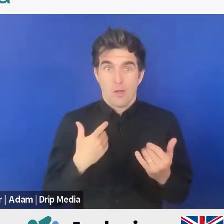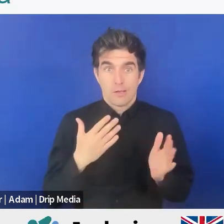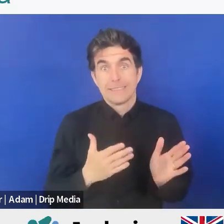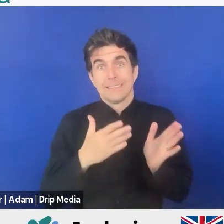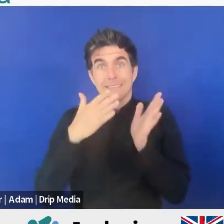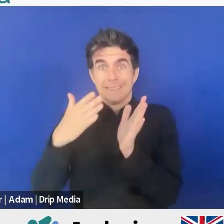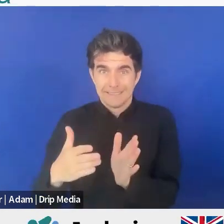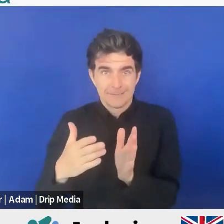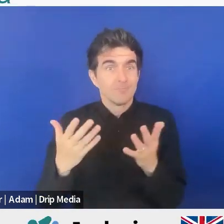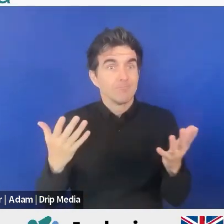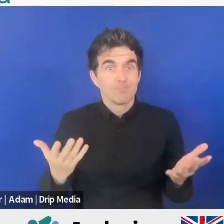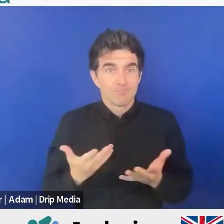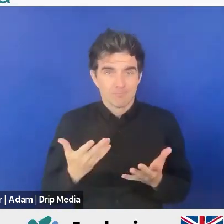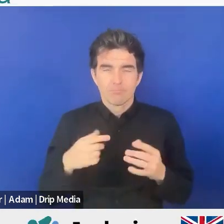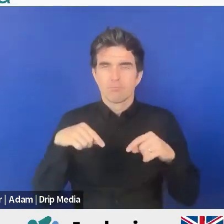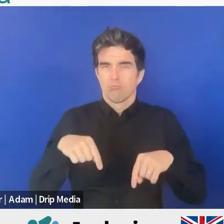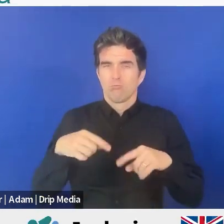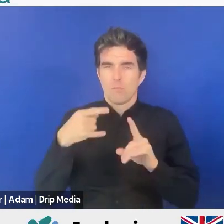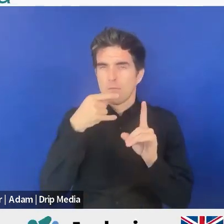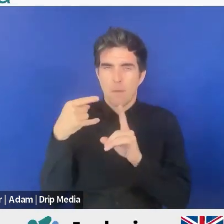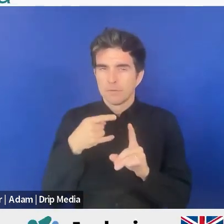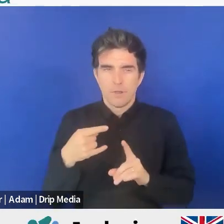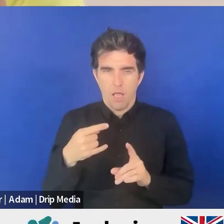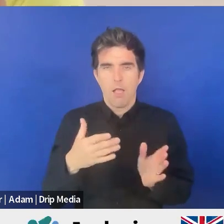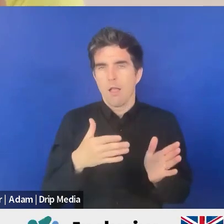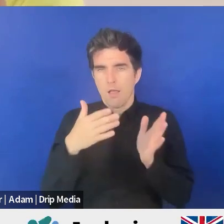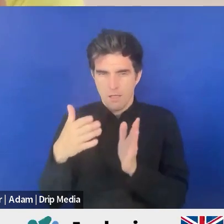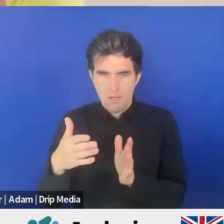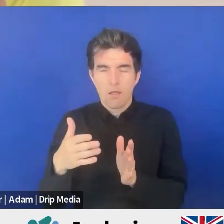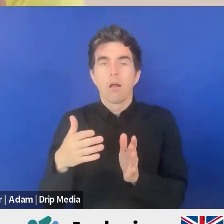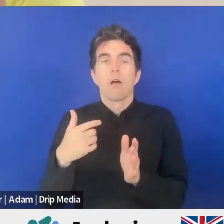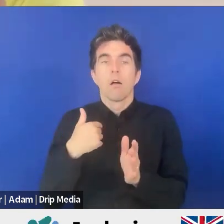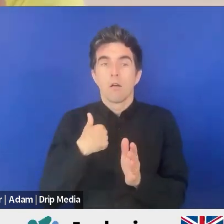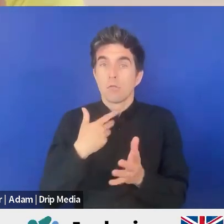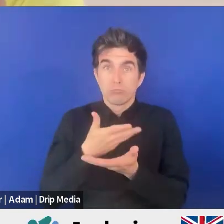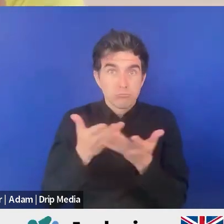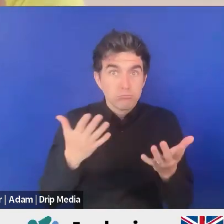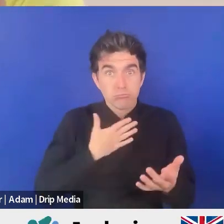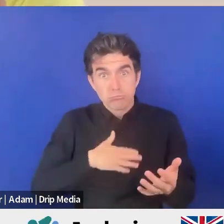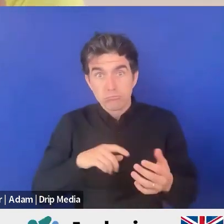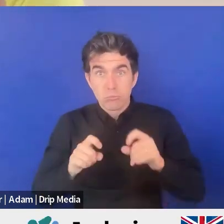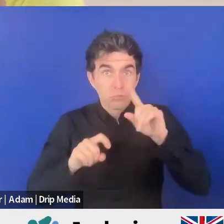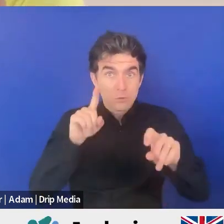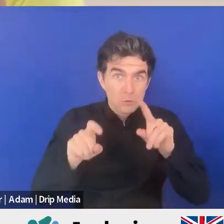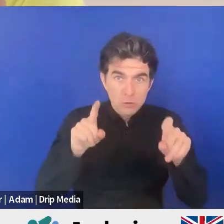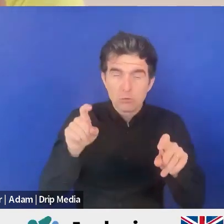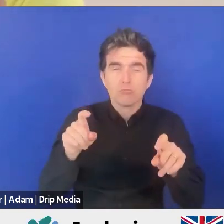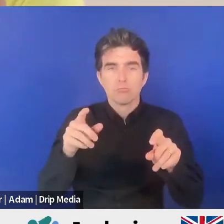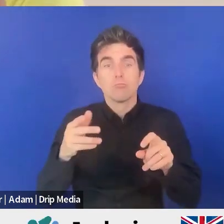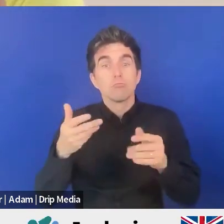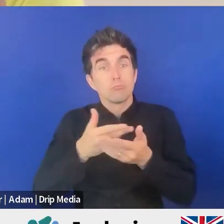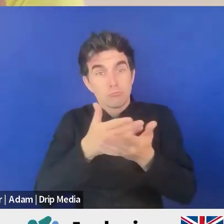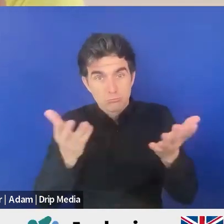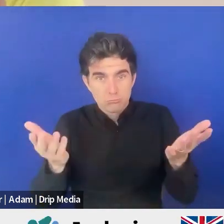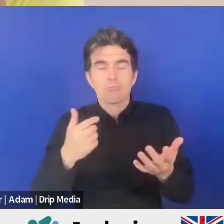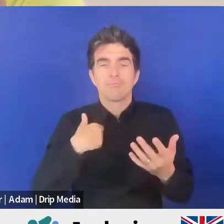next session of this webinar, and we'll open the floor for questions from the audience. We already